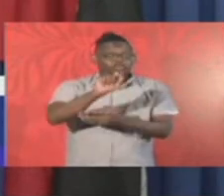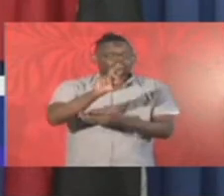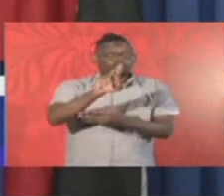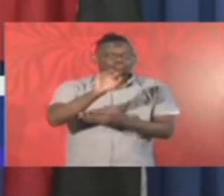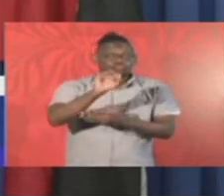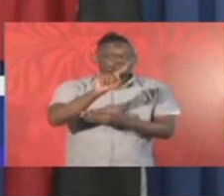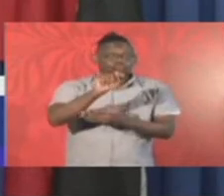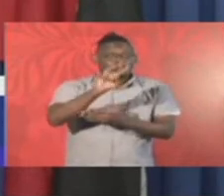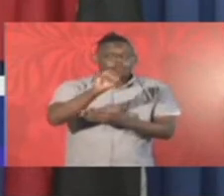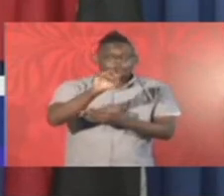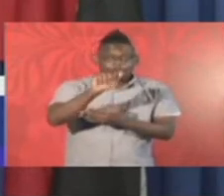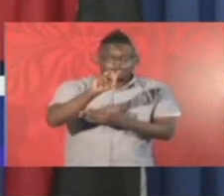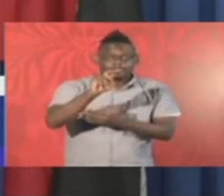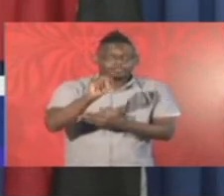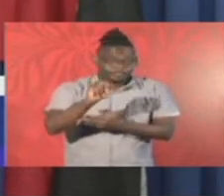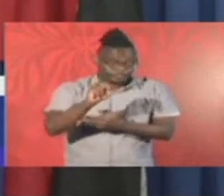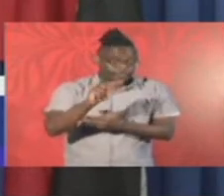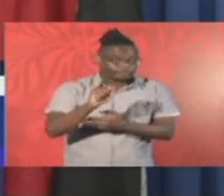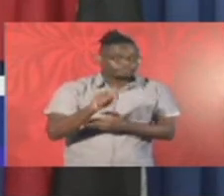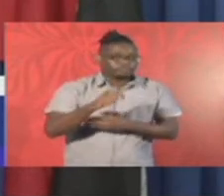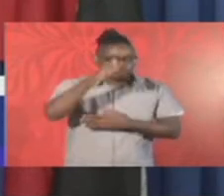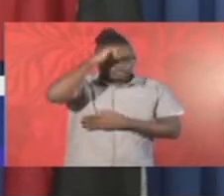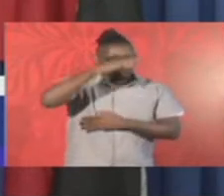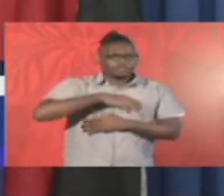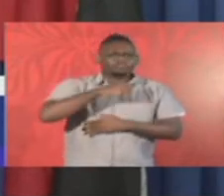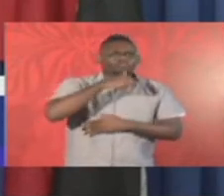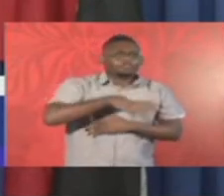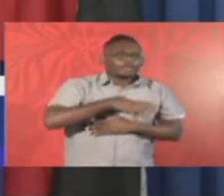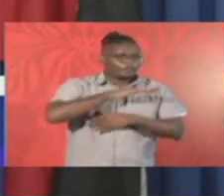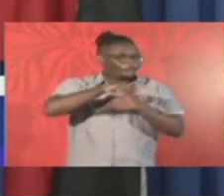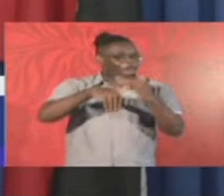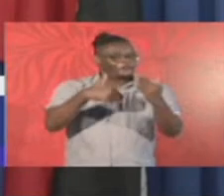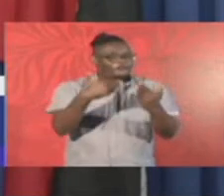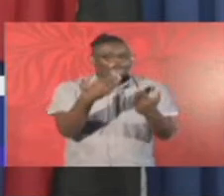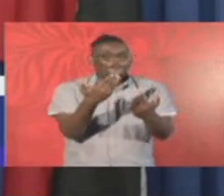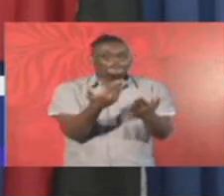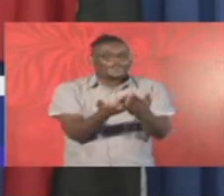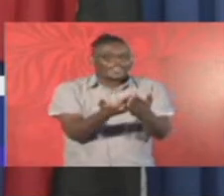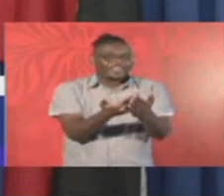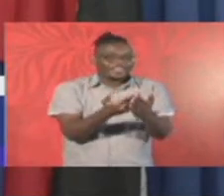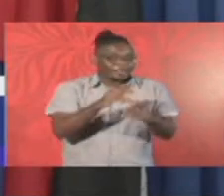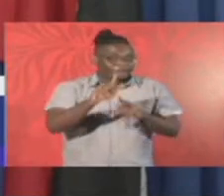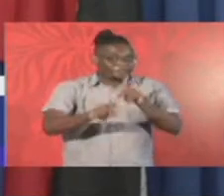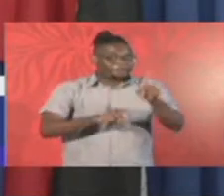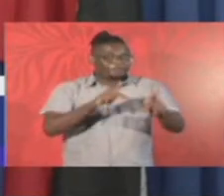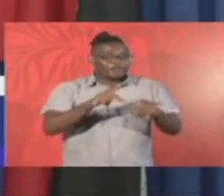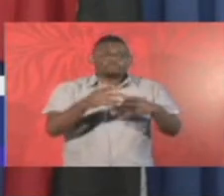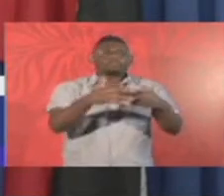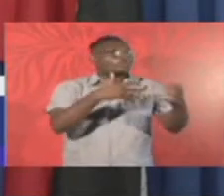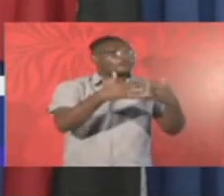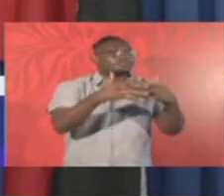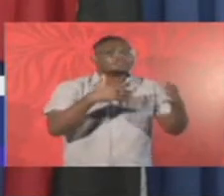Ladies and gentlemen, members of the national community, wherever you might be at this time,